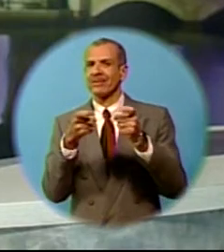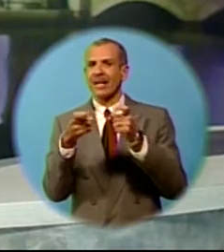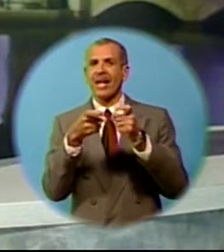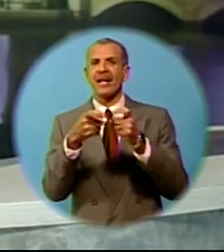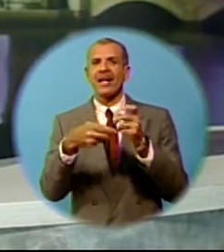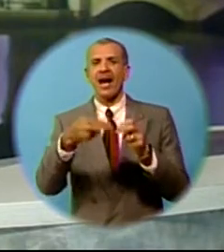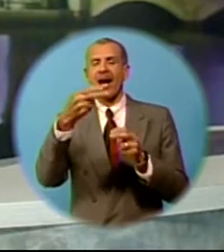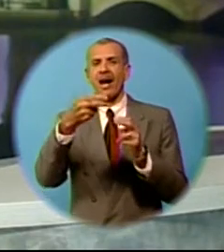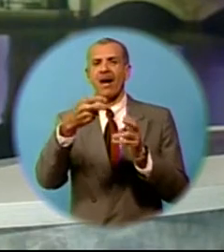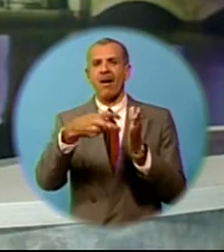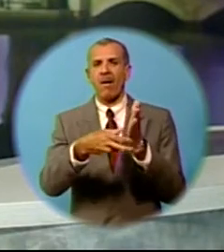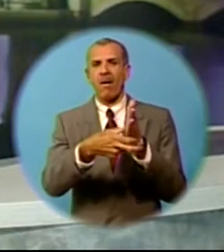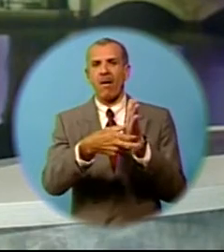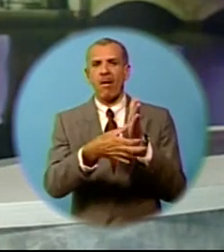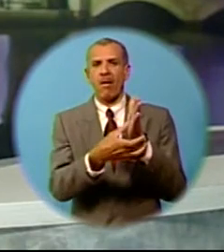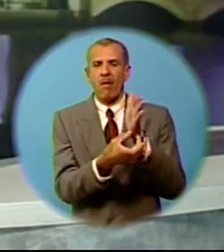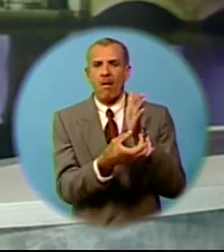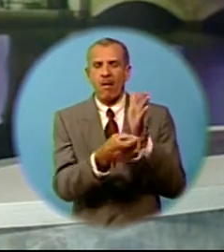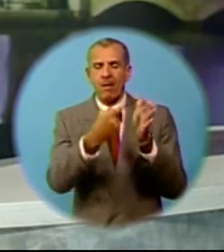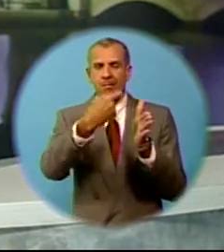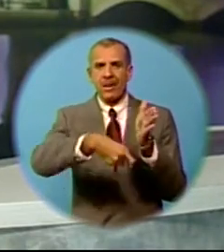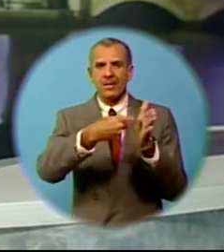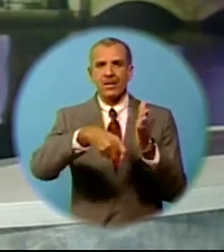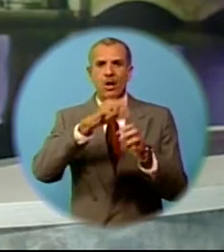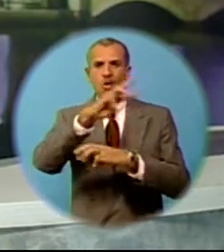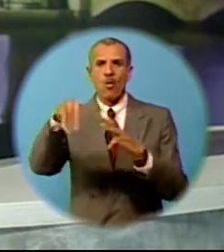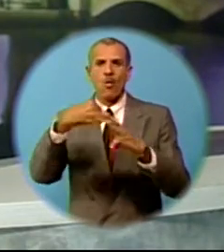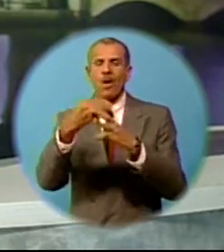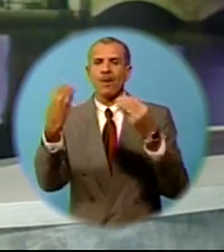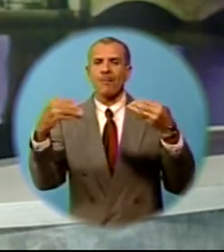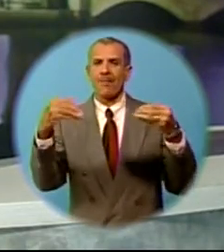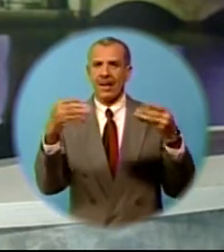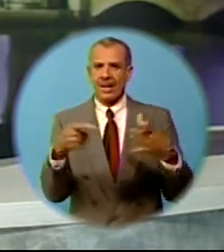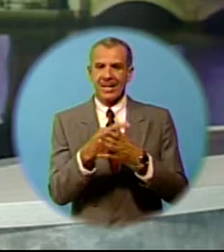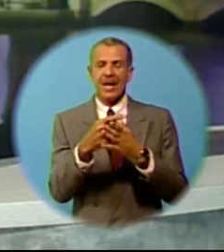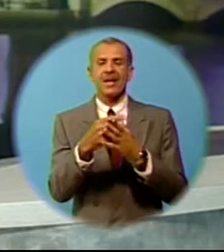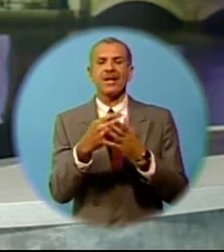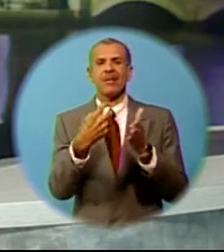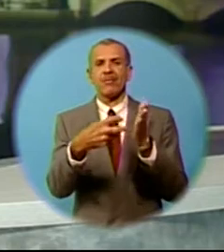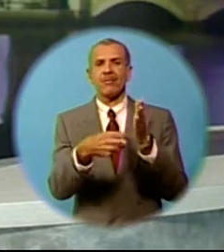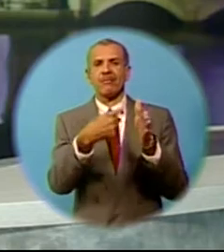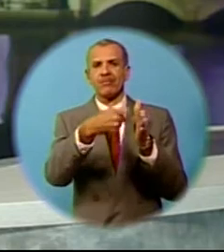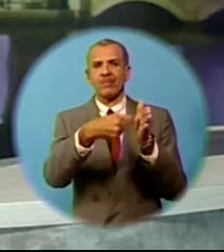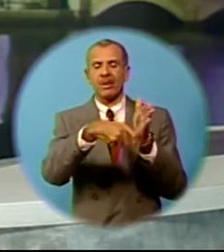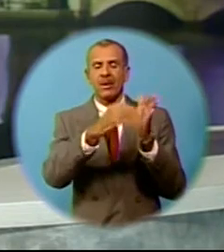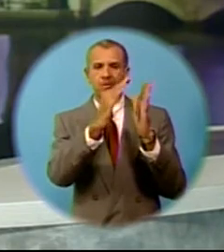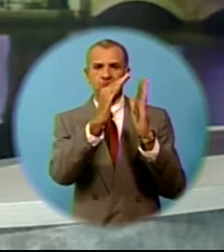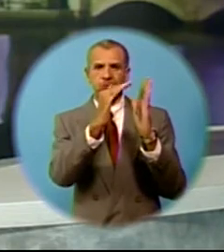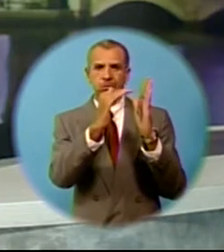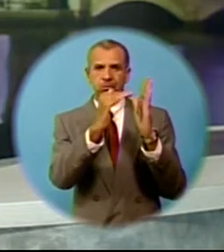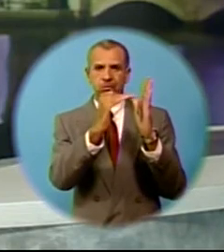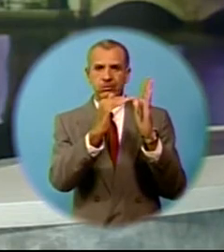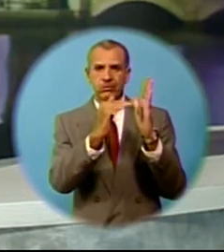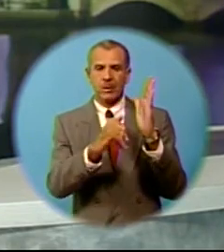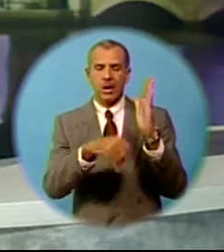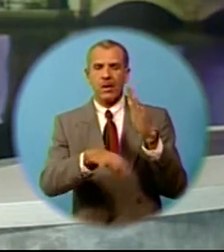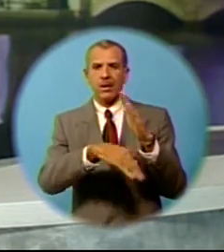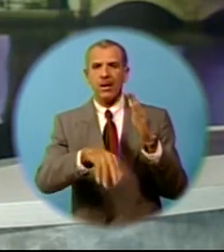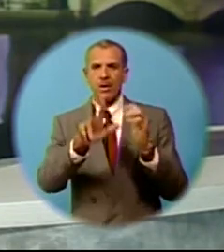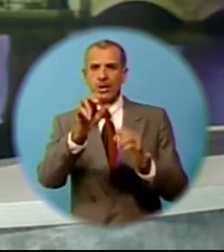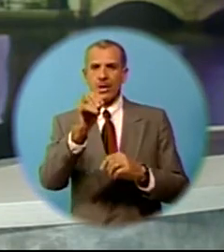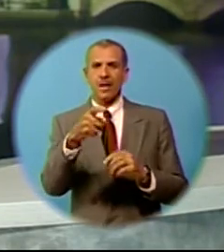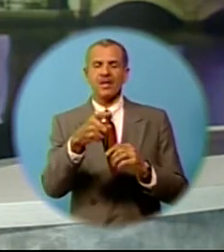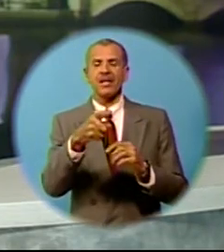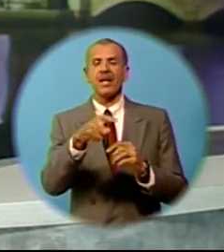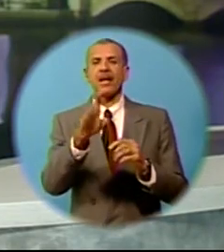of higher oil prices on the world market. Those prices dipped over the last year to under $30 a barrel, resulting in